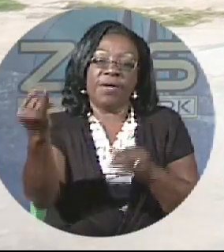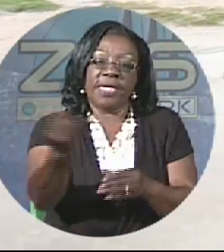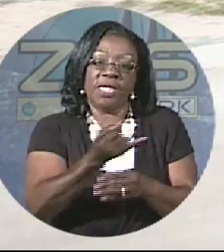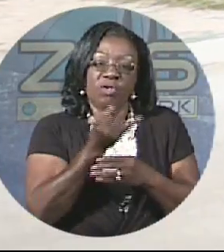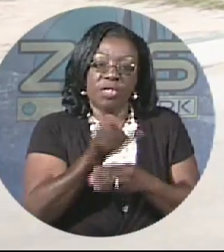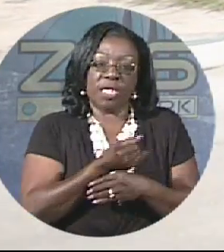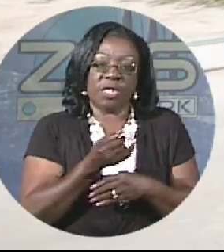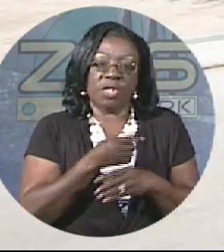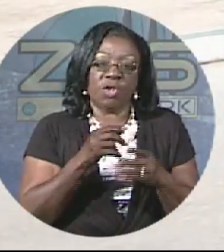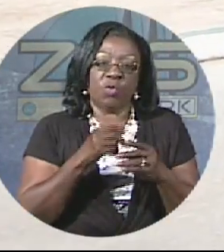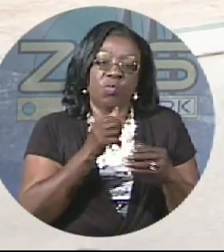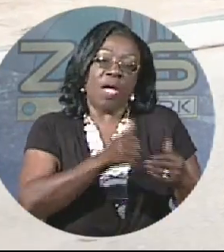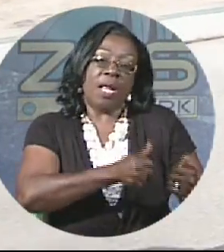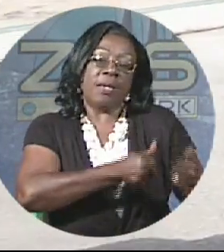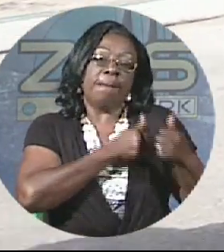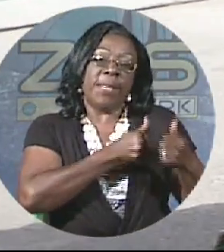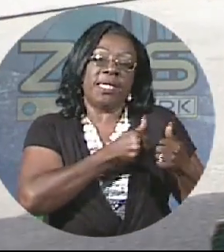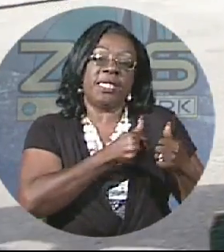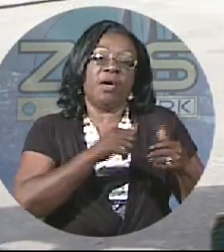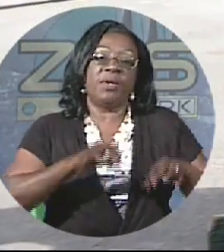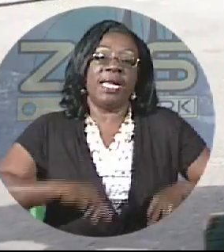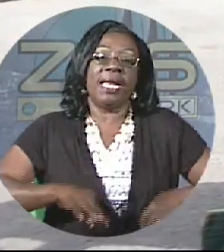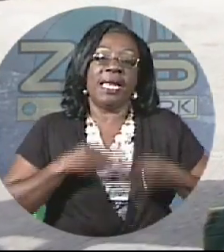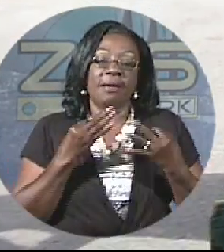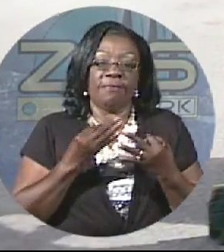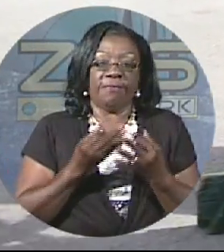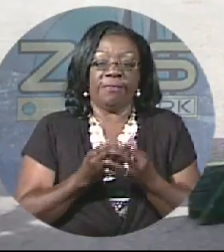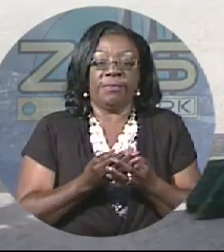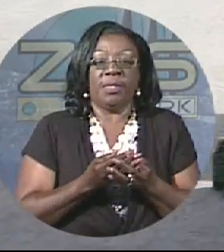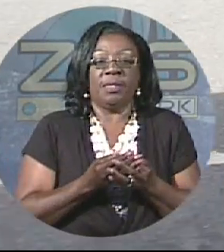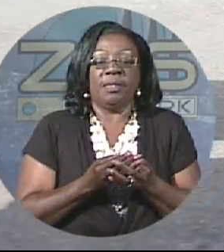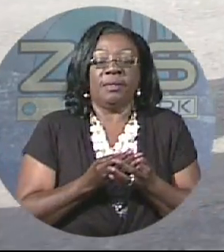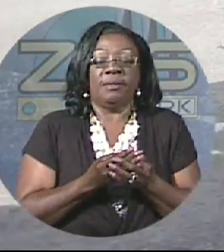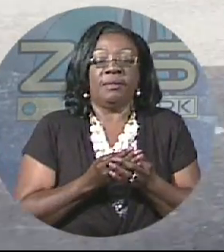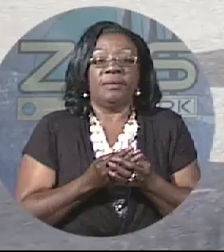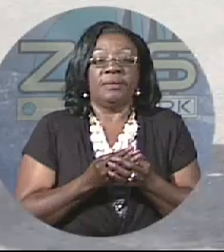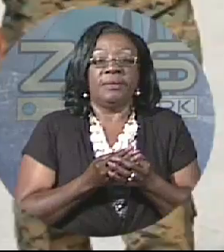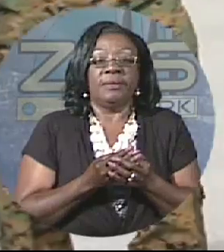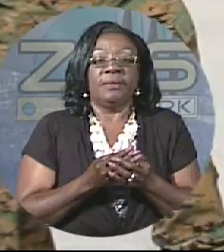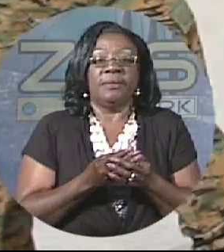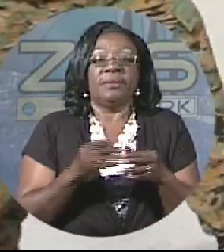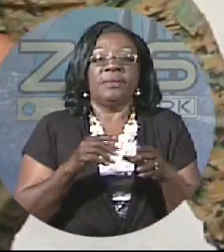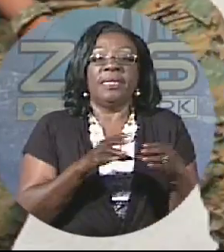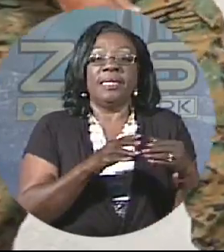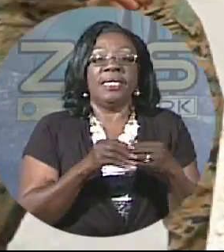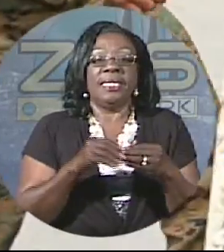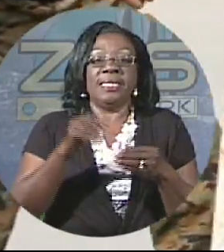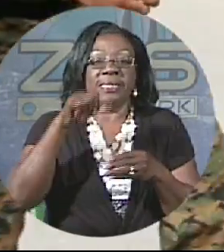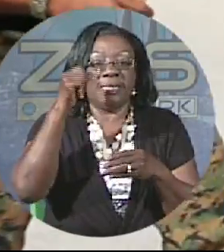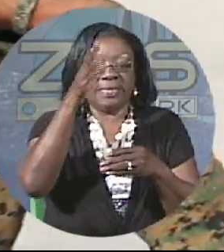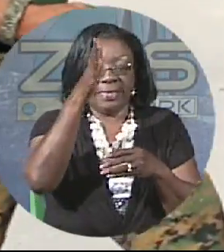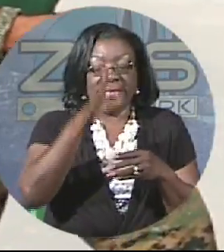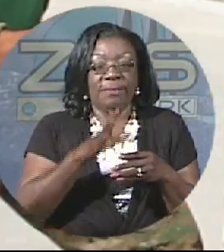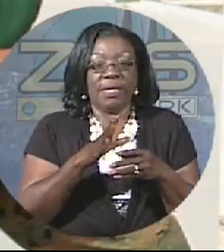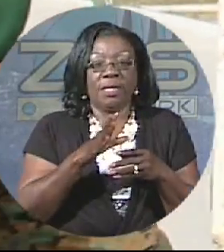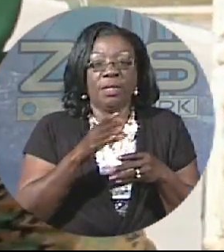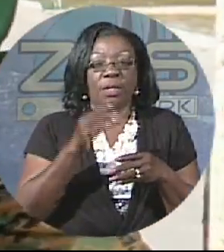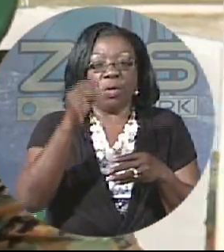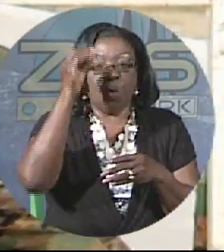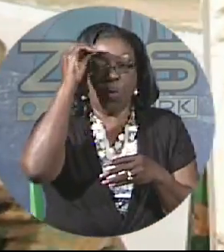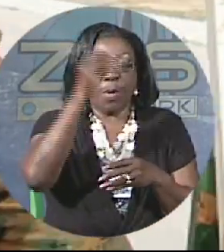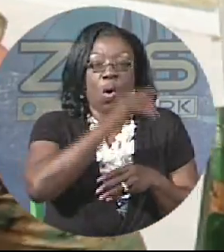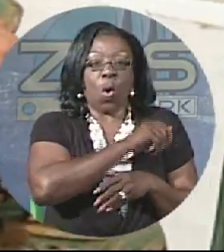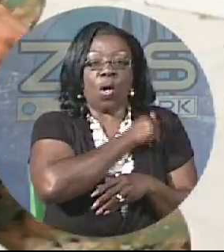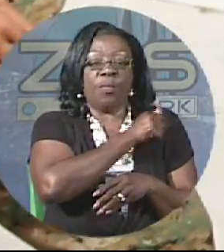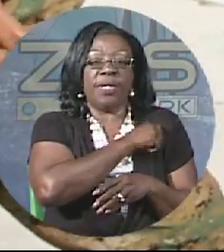to the military lifestyle. And if you're wondering what the Commando Squadron does, leading Seaman Omar Albury explains.